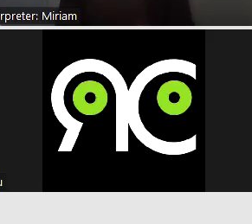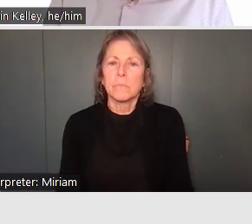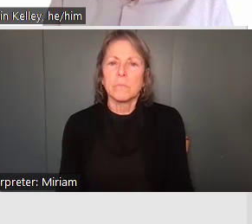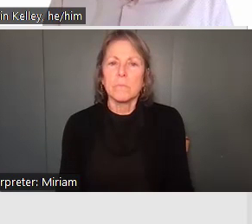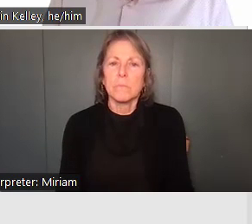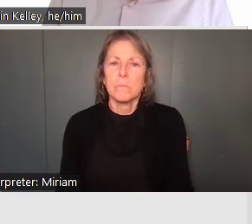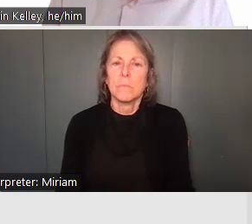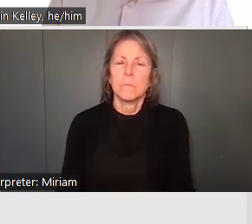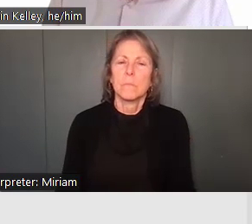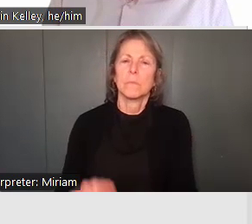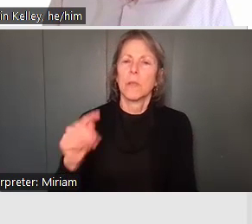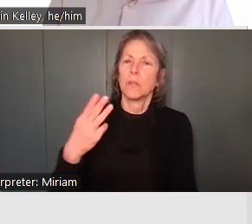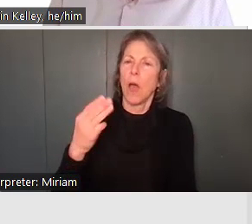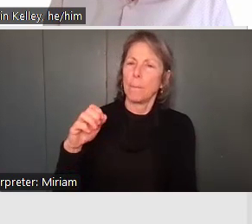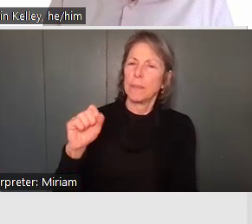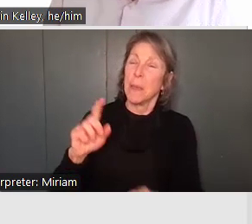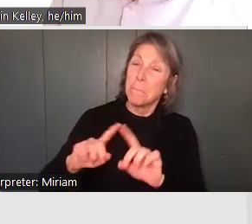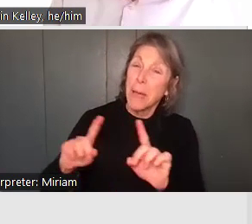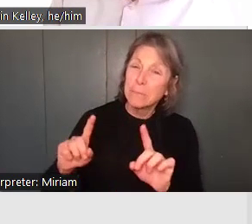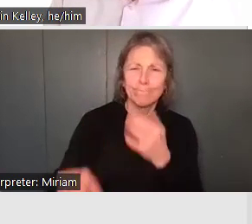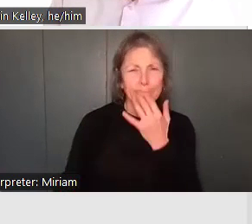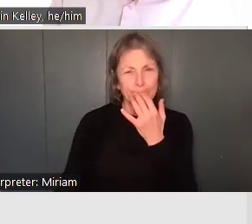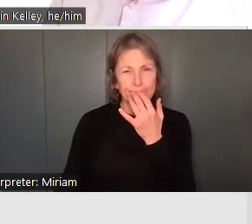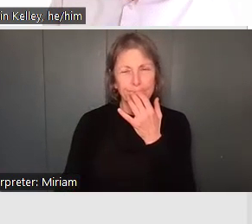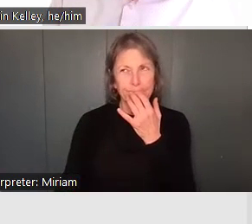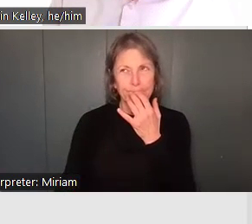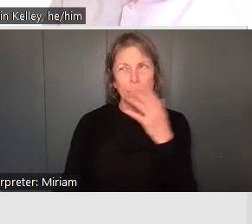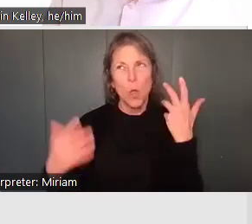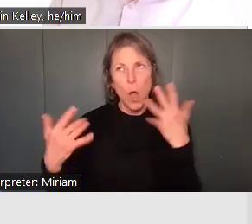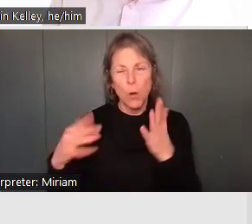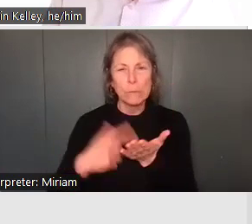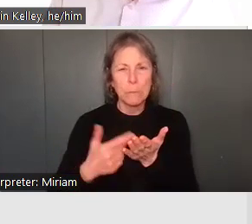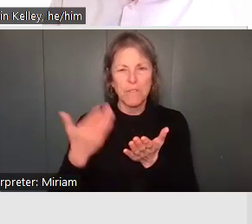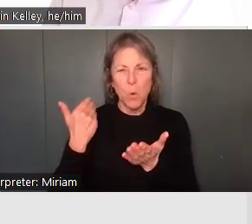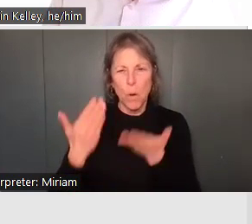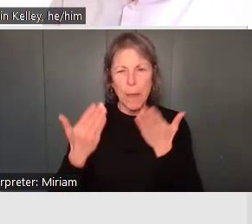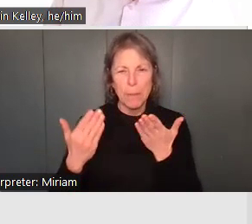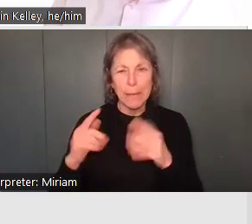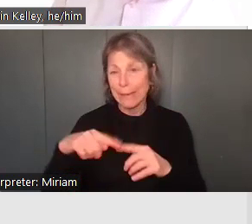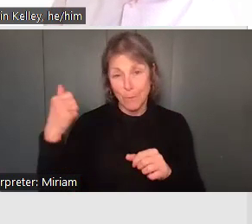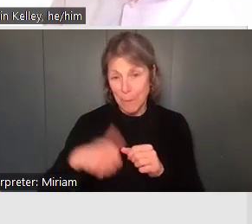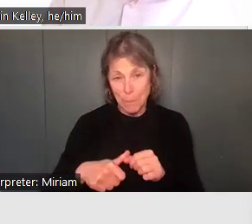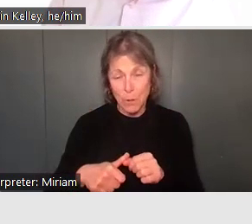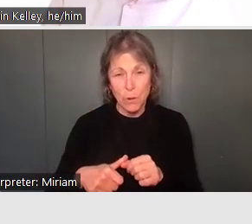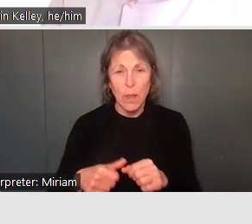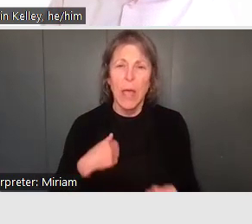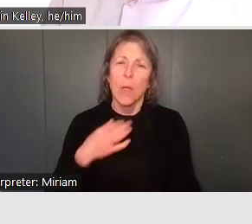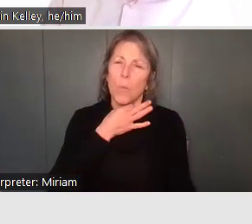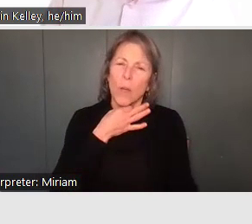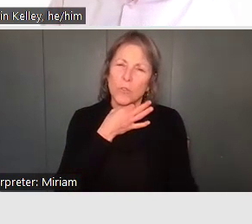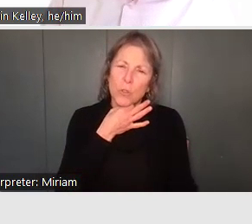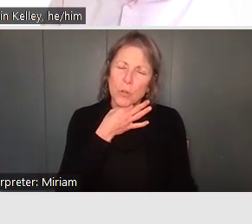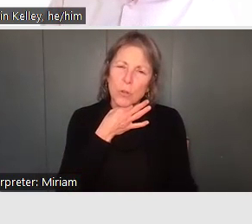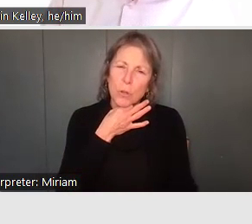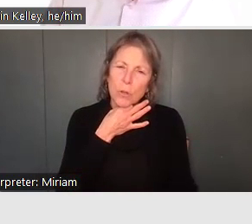But well, I know we've probably gone through this already and I don't remember. But I wonder,